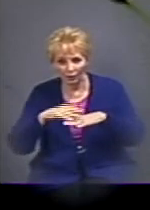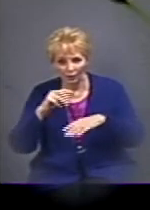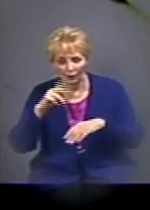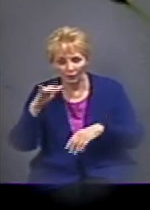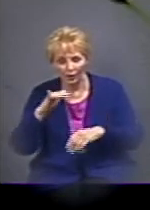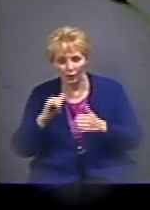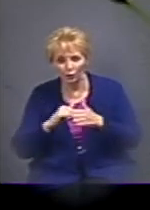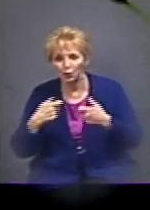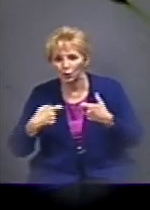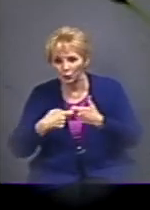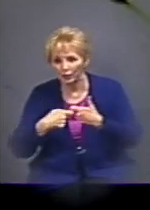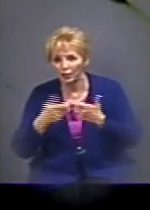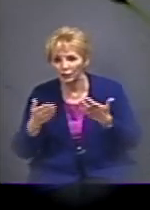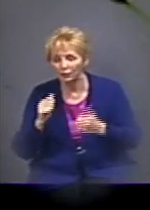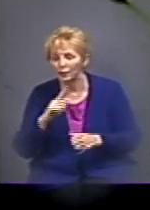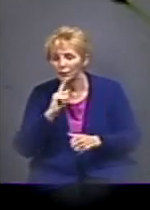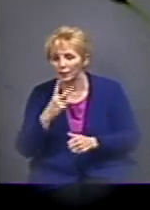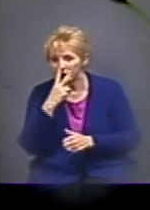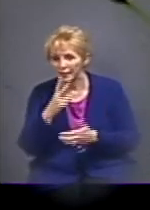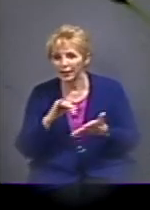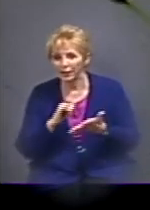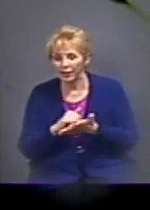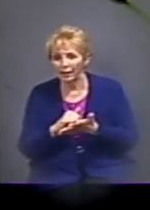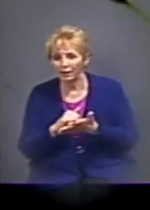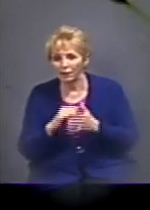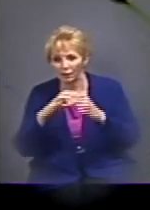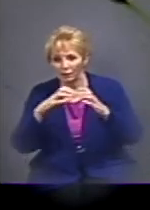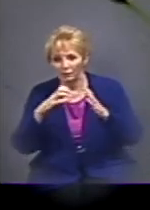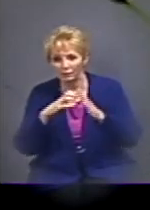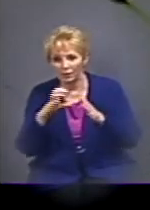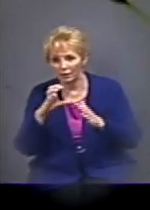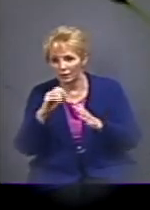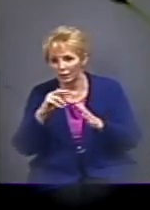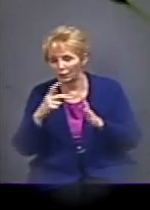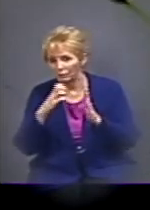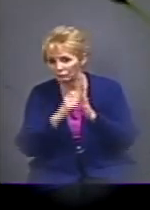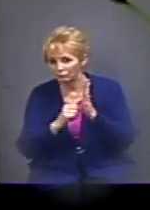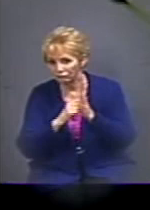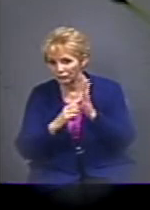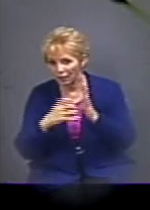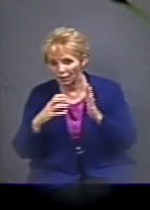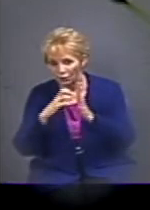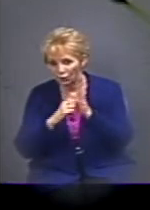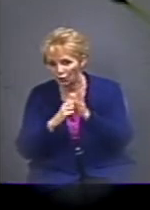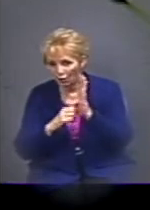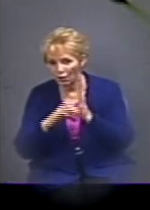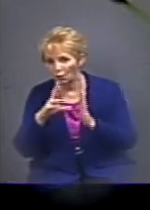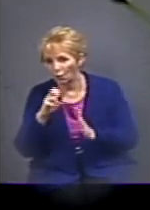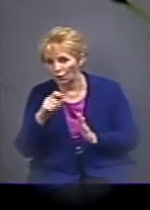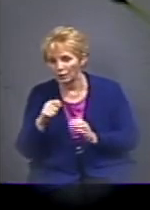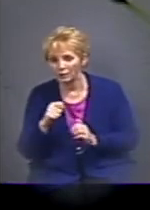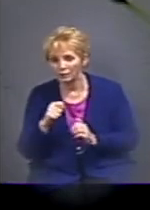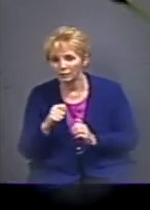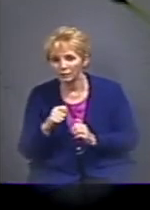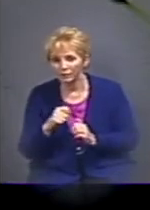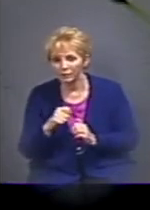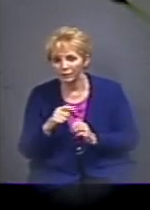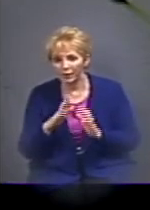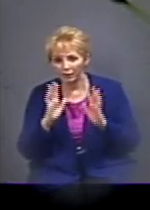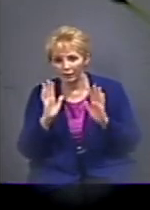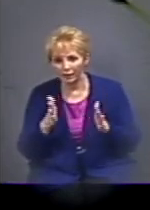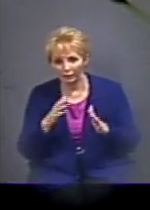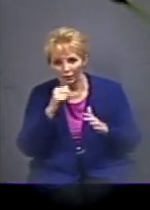done by utility services. You can really see there's a breakdown in the coating. There's a lot of corrosion, rust. If you leave